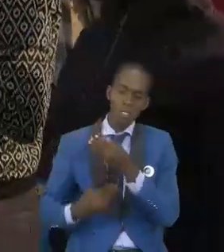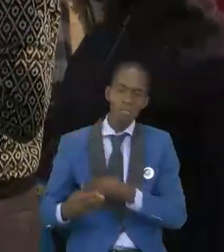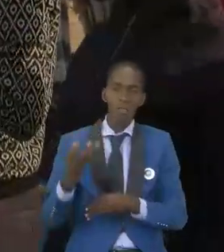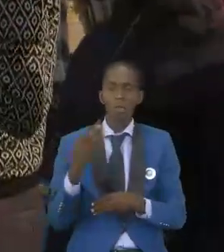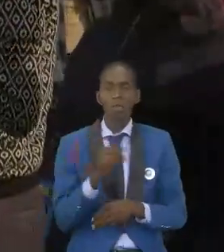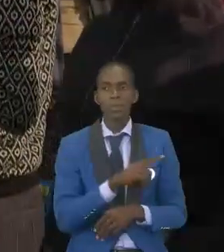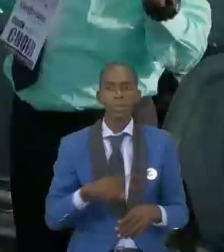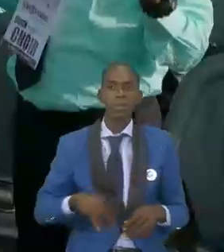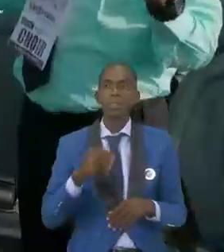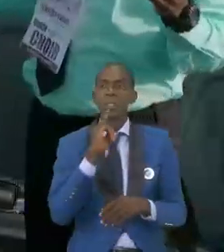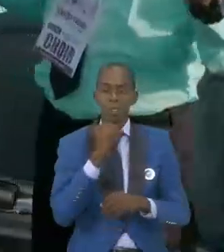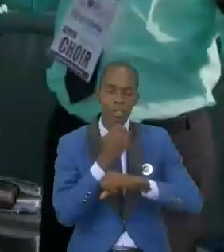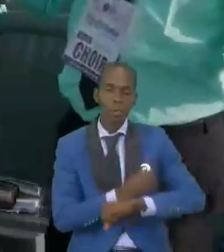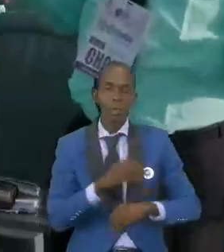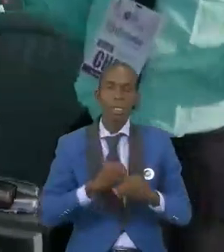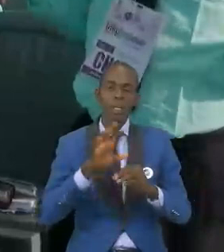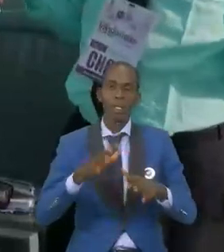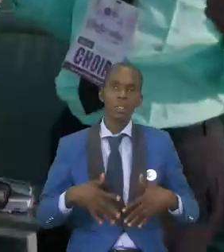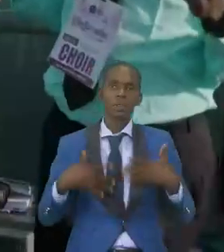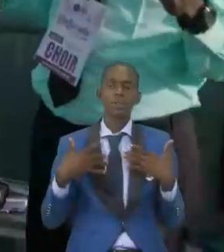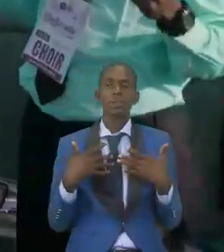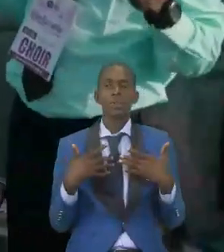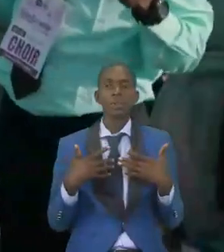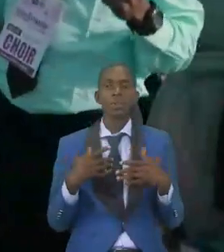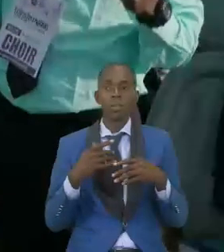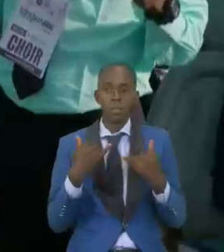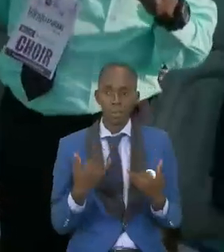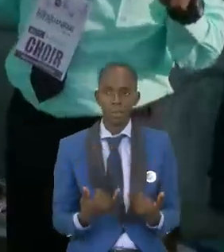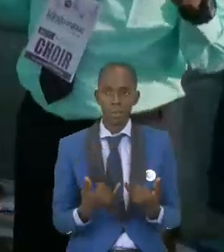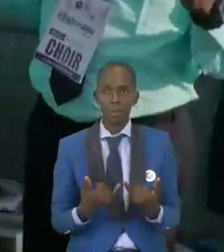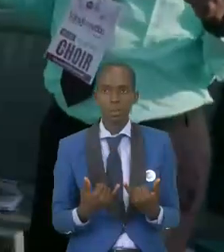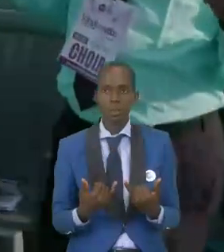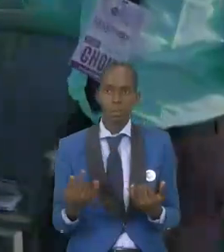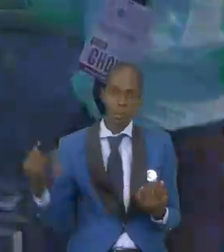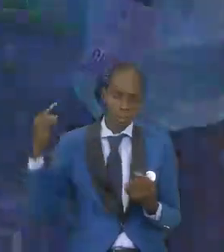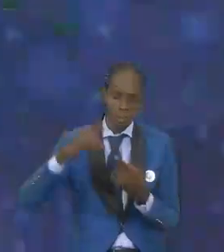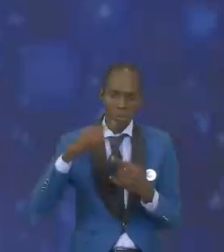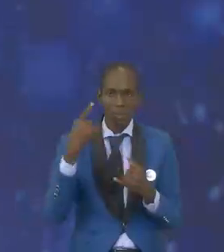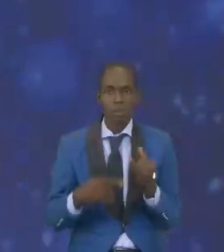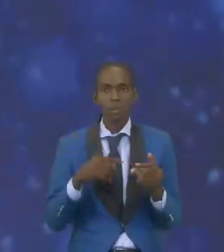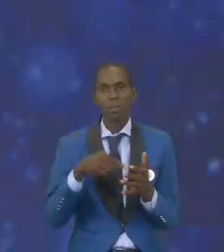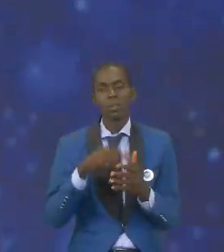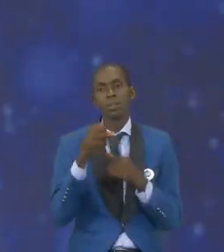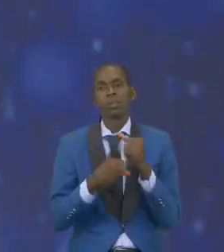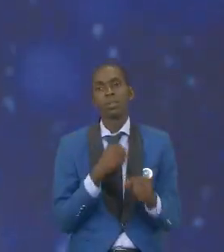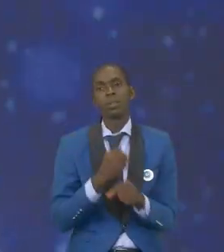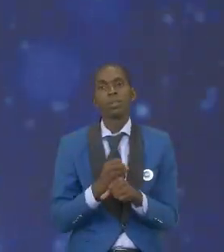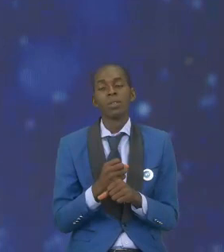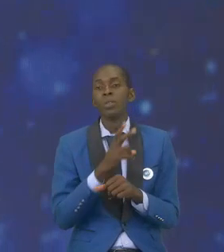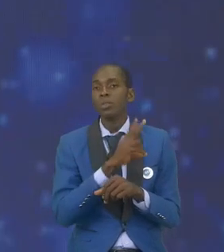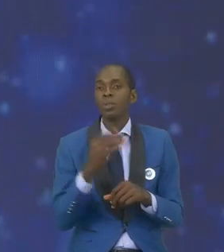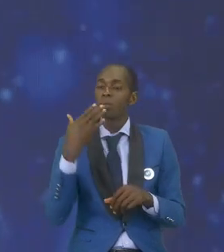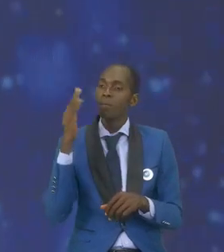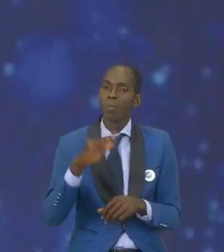is secured in your life. From now till the end of this year, no evil